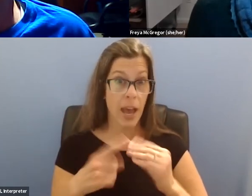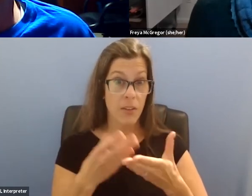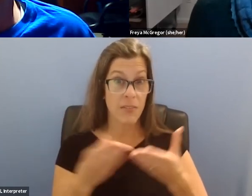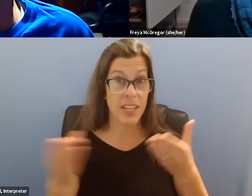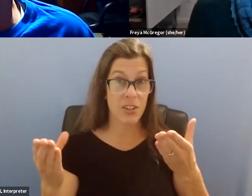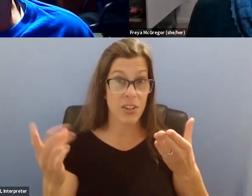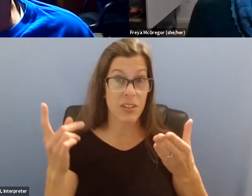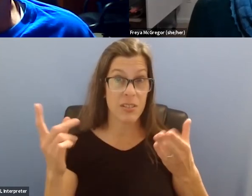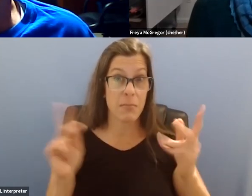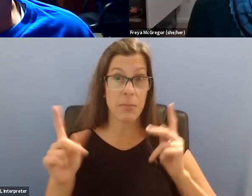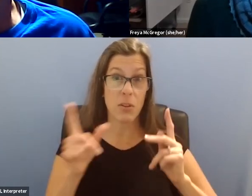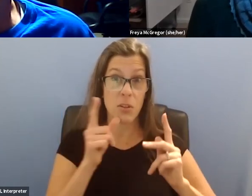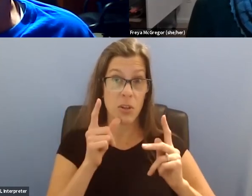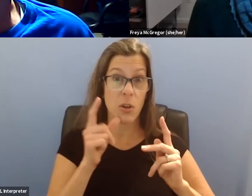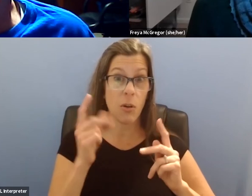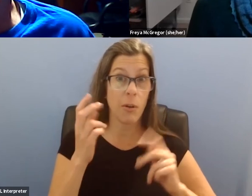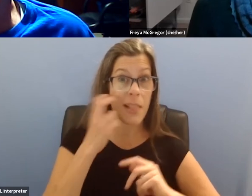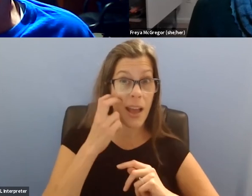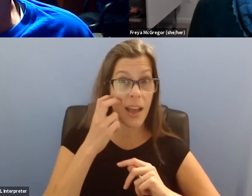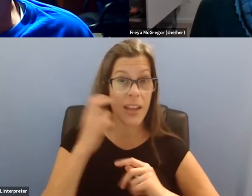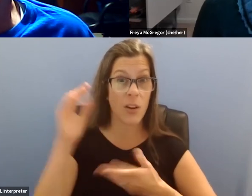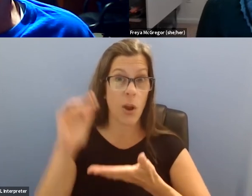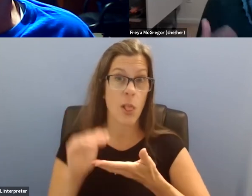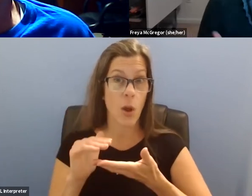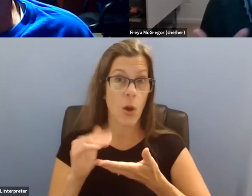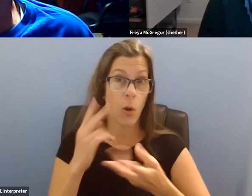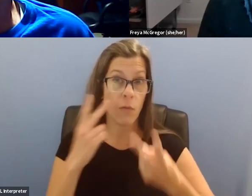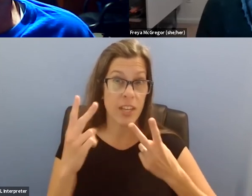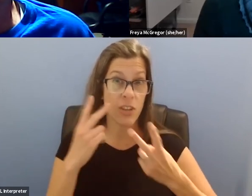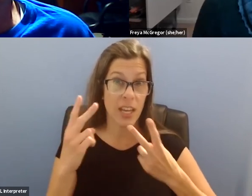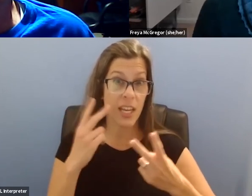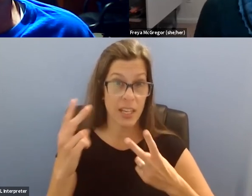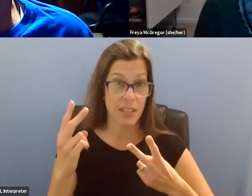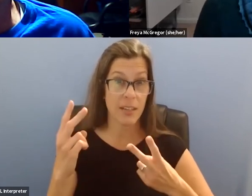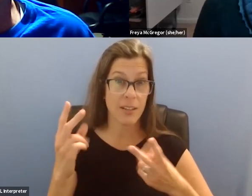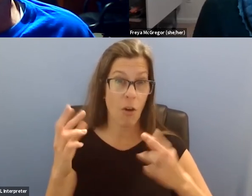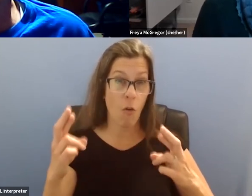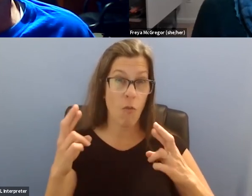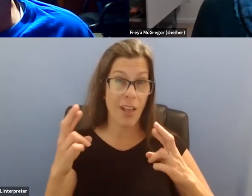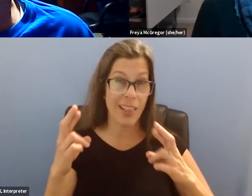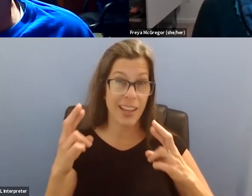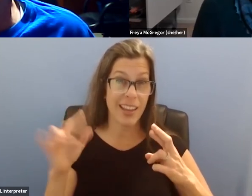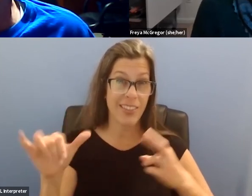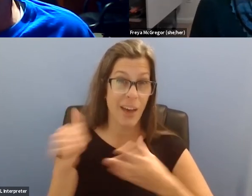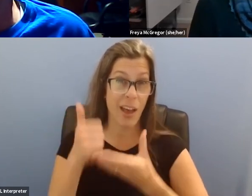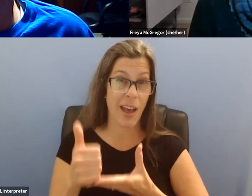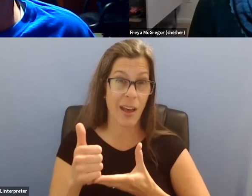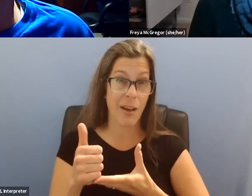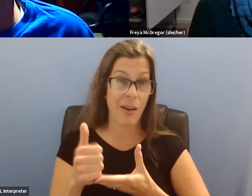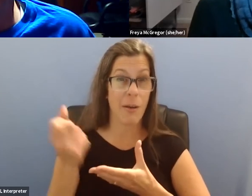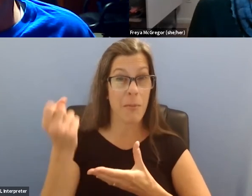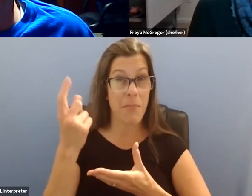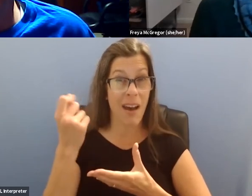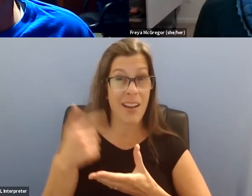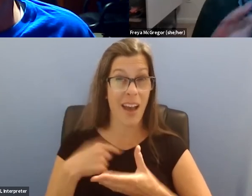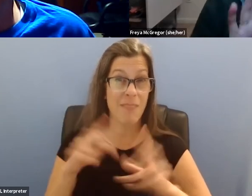who are blind or have low vision. So, um, hopefully that will be a way to find these places for you, but yeah, I'm, I'm looking forward to finding